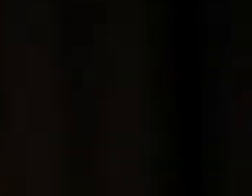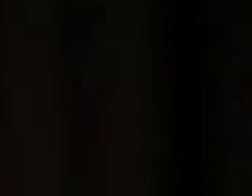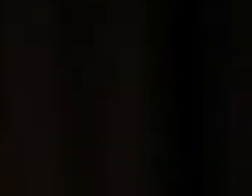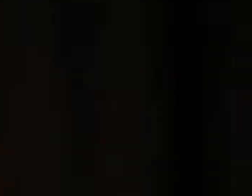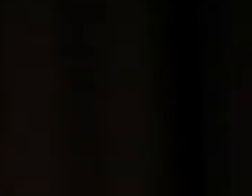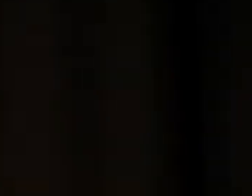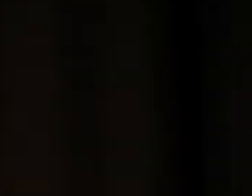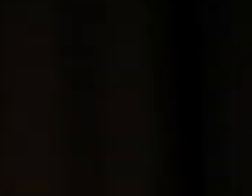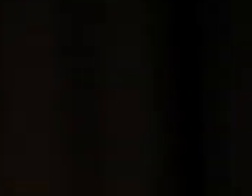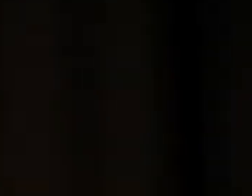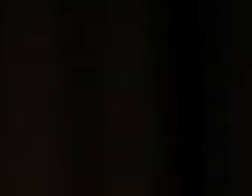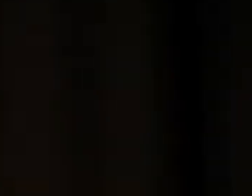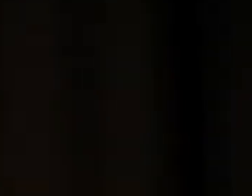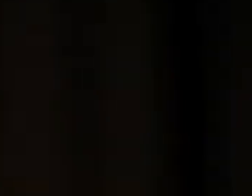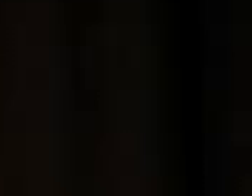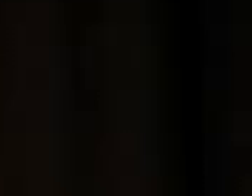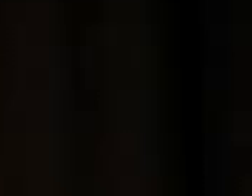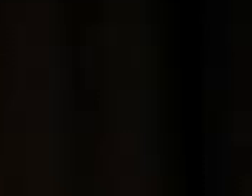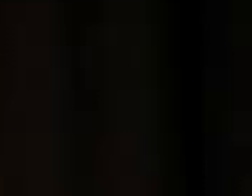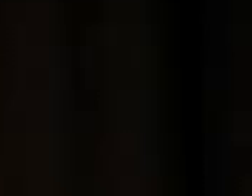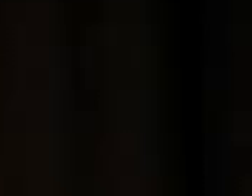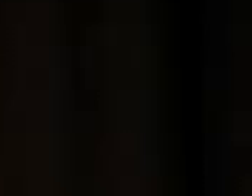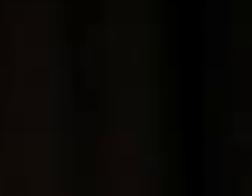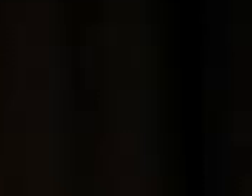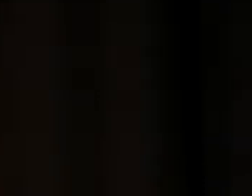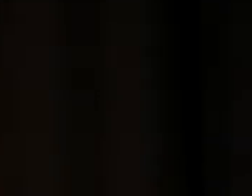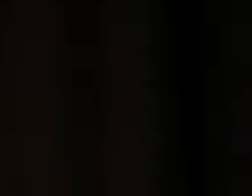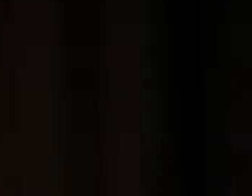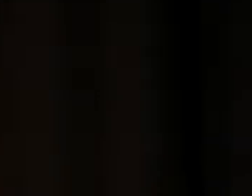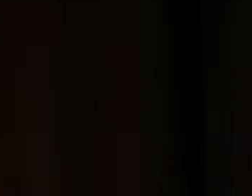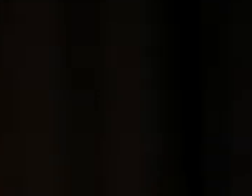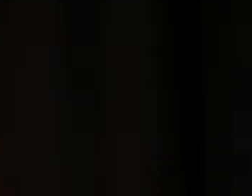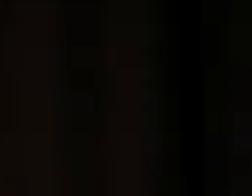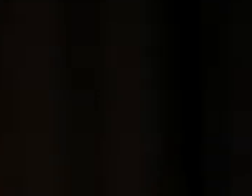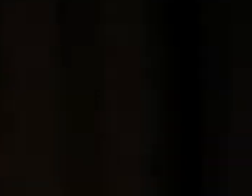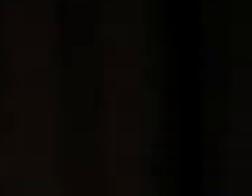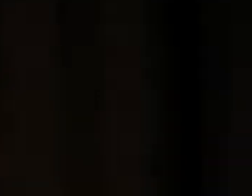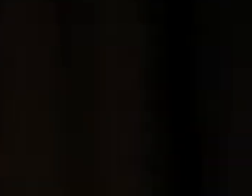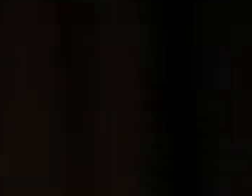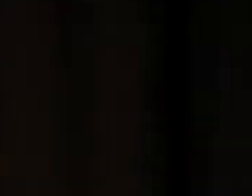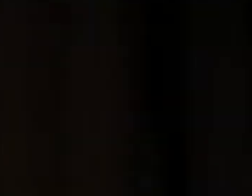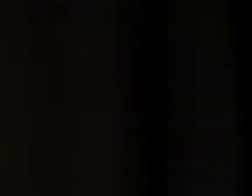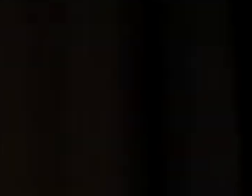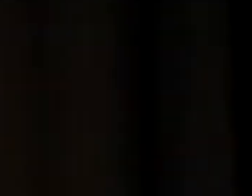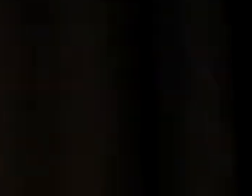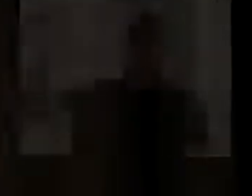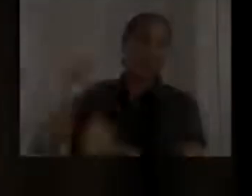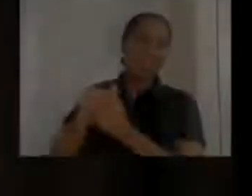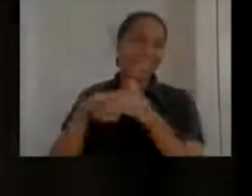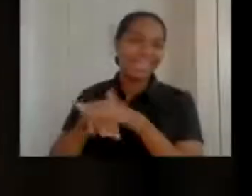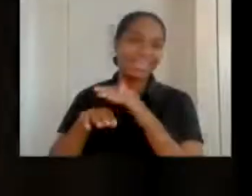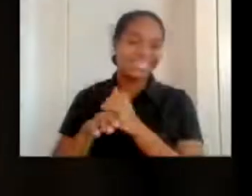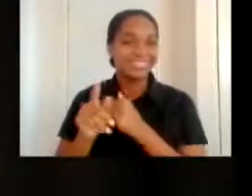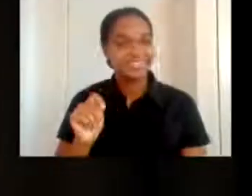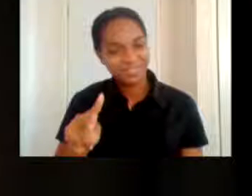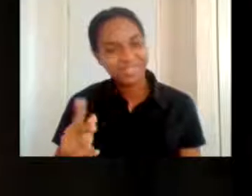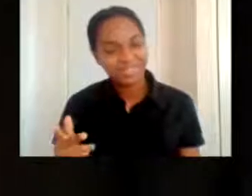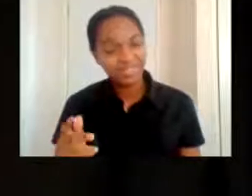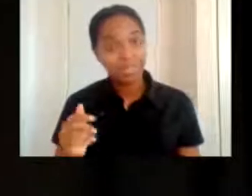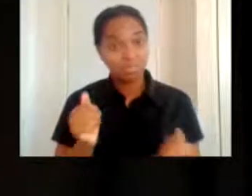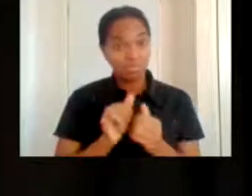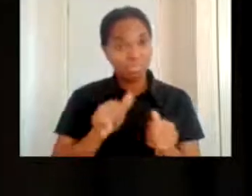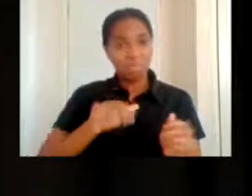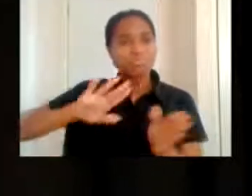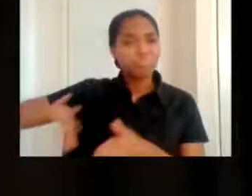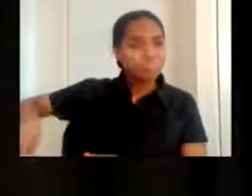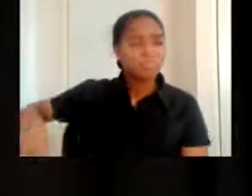focusing mainly for folks like me who once lived on the mountain with access to TV. So with that aside, what I would like